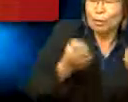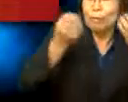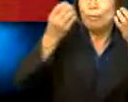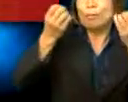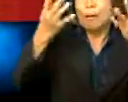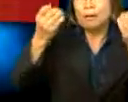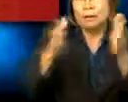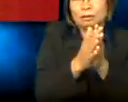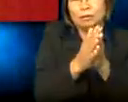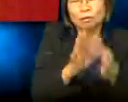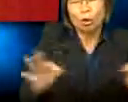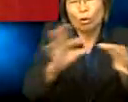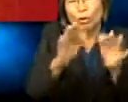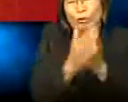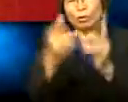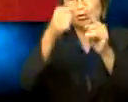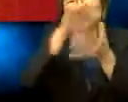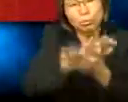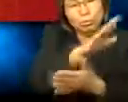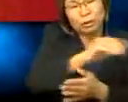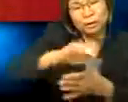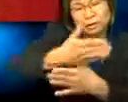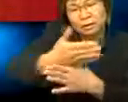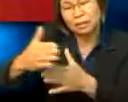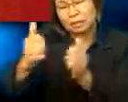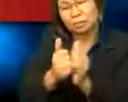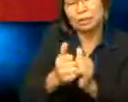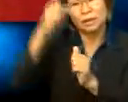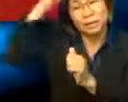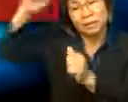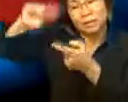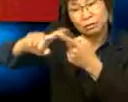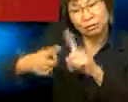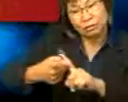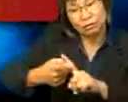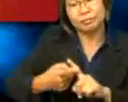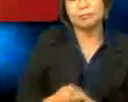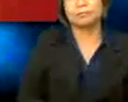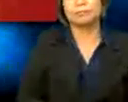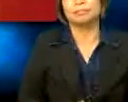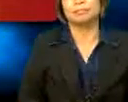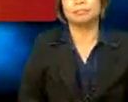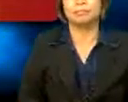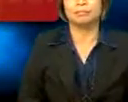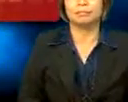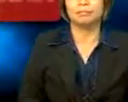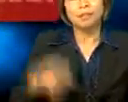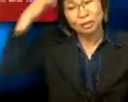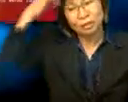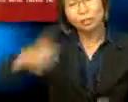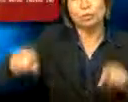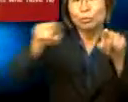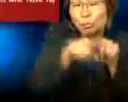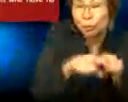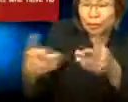storybooks to school and shares them with his friends. He also